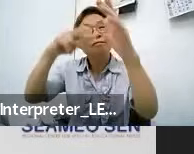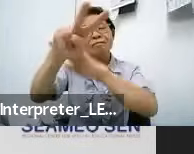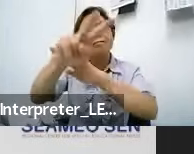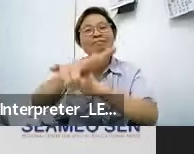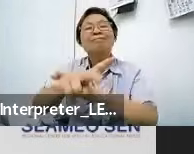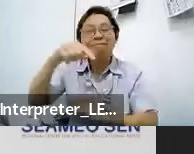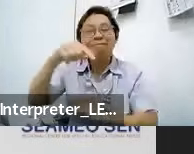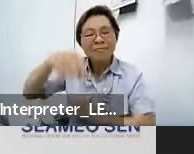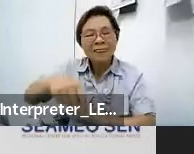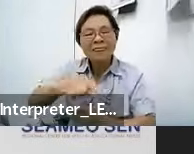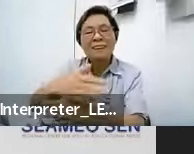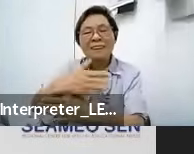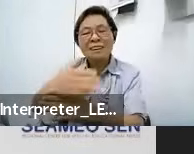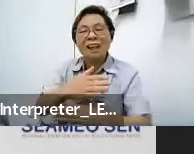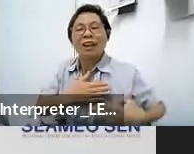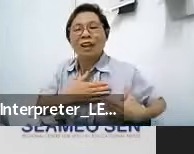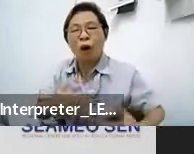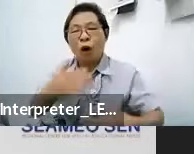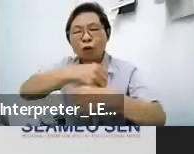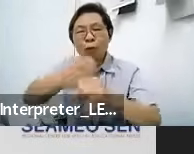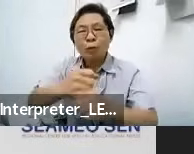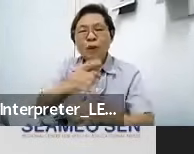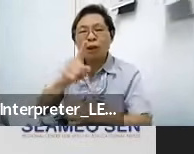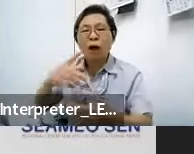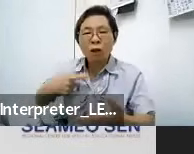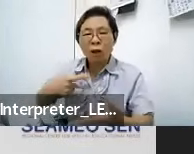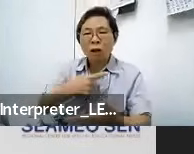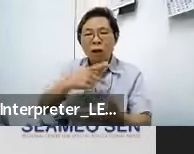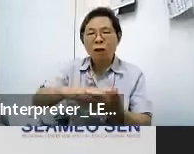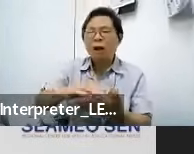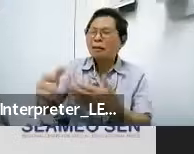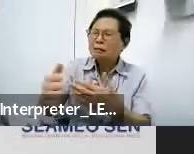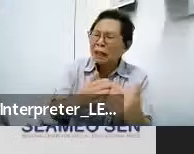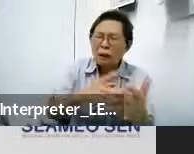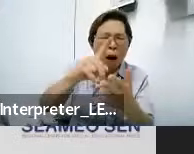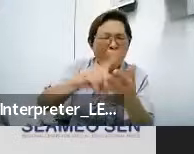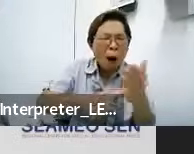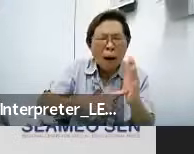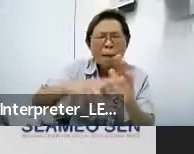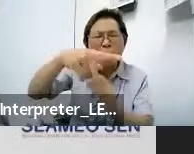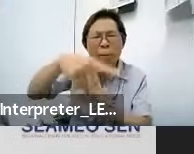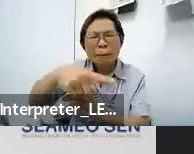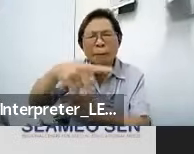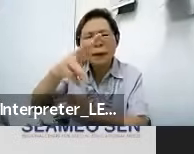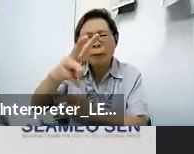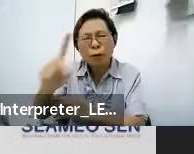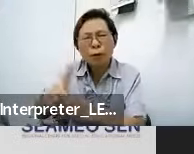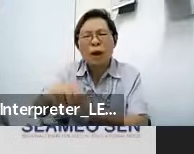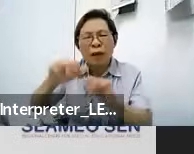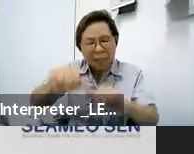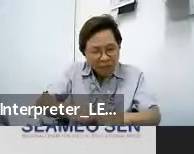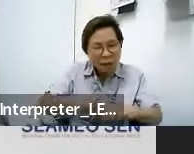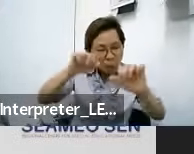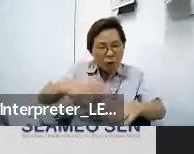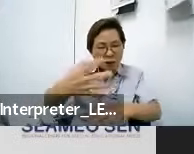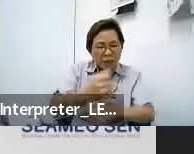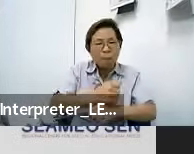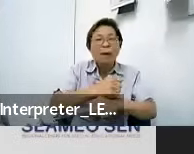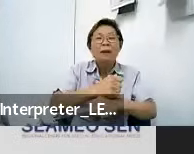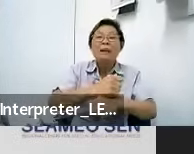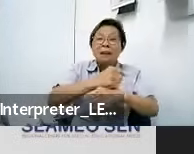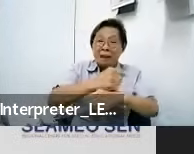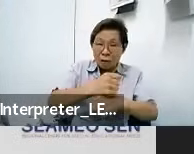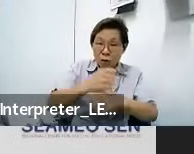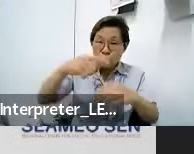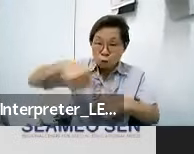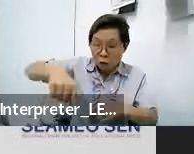commitment to ensuring that every learner, regardless of their ability, has access to quality education.